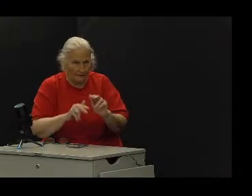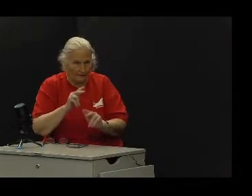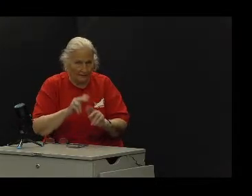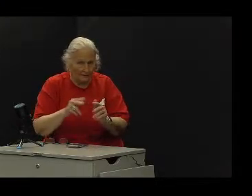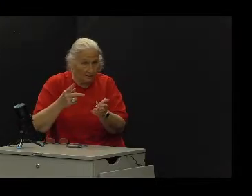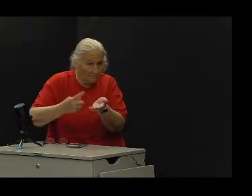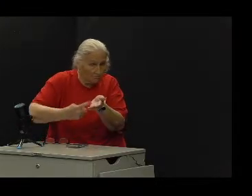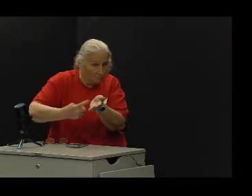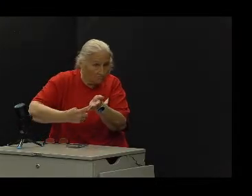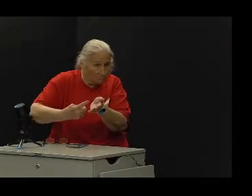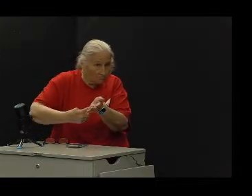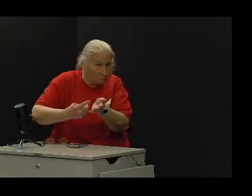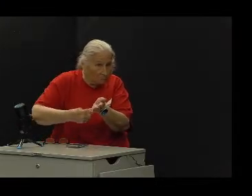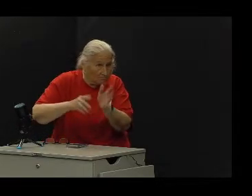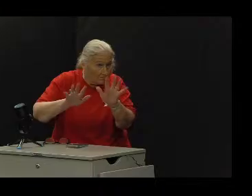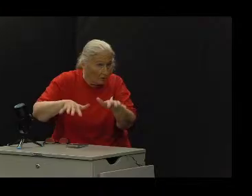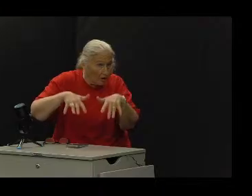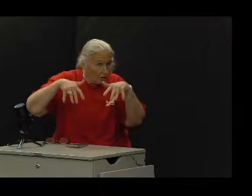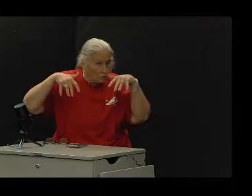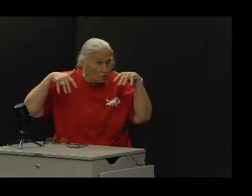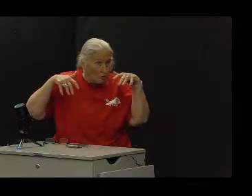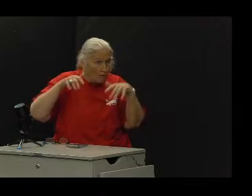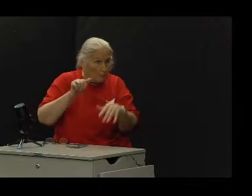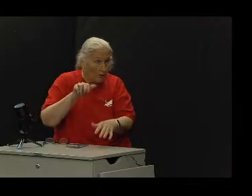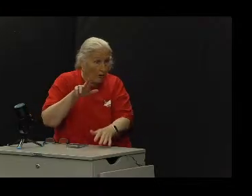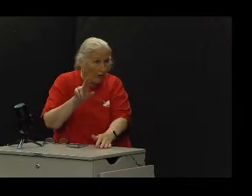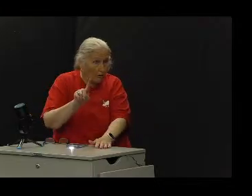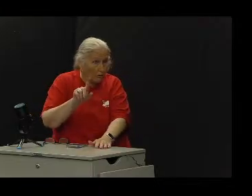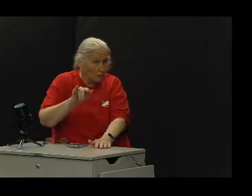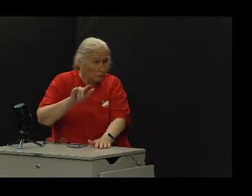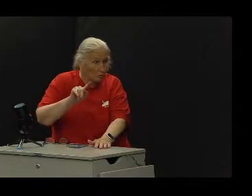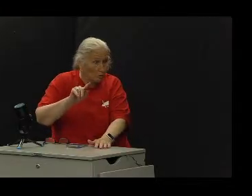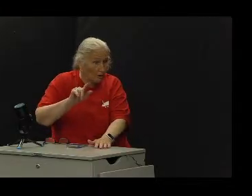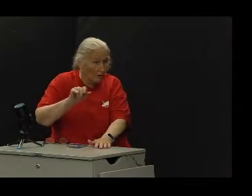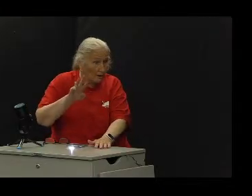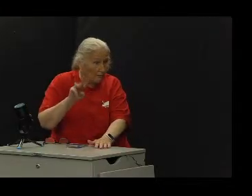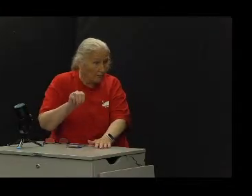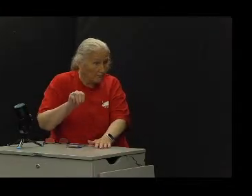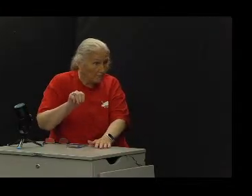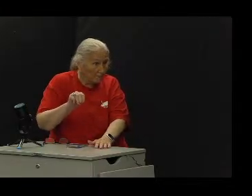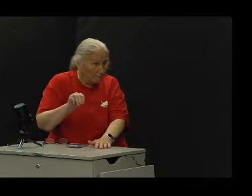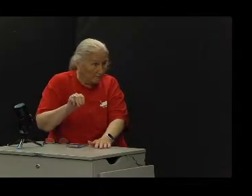is the status of Lee Hall here on campus? I